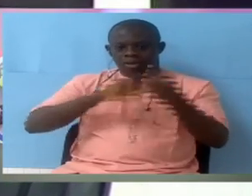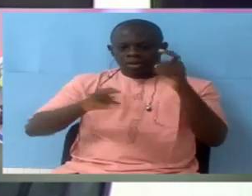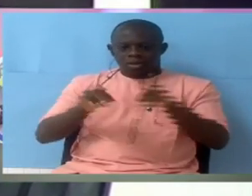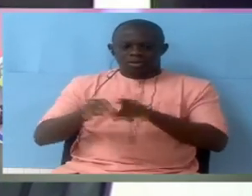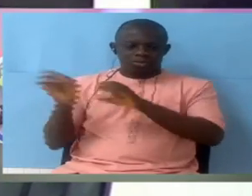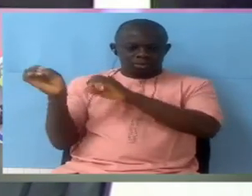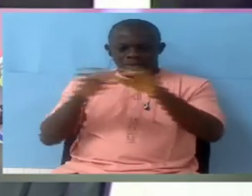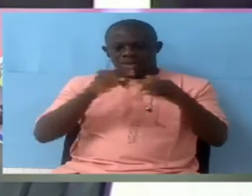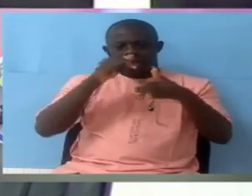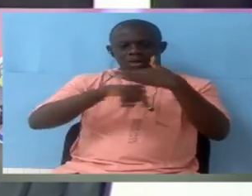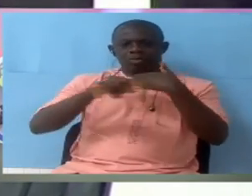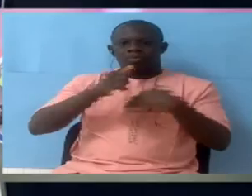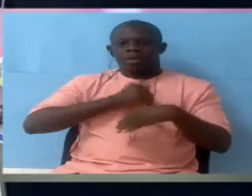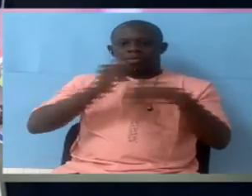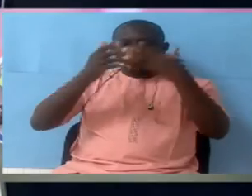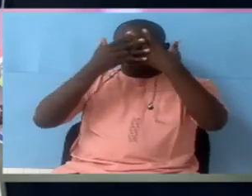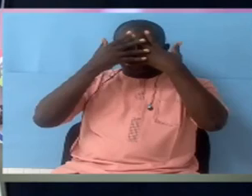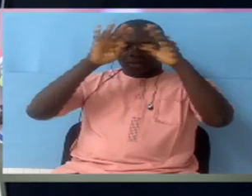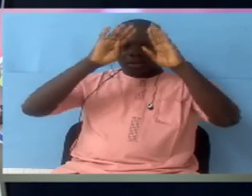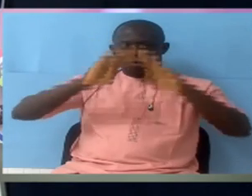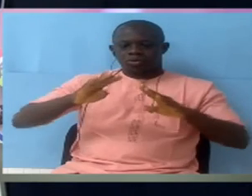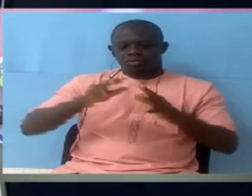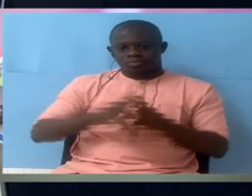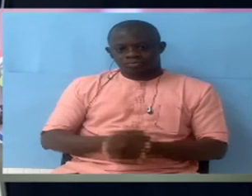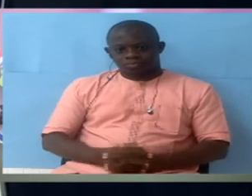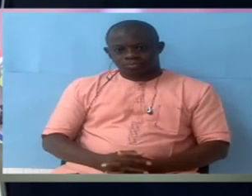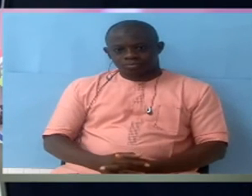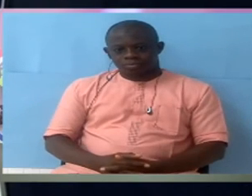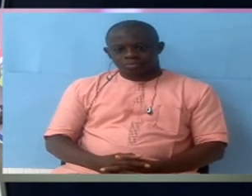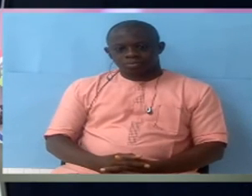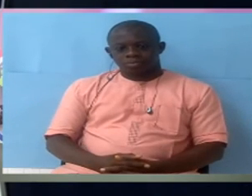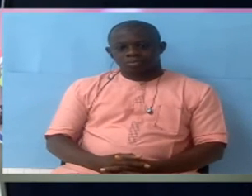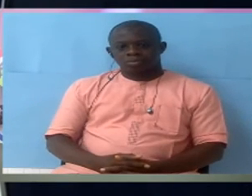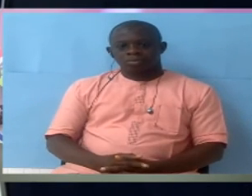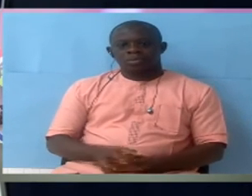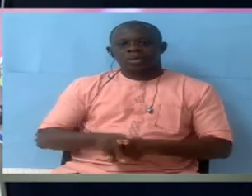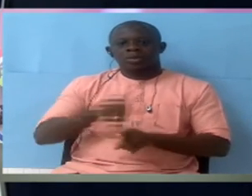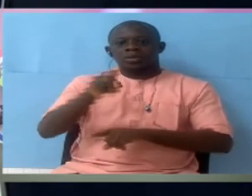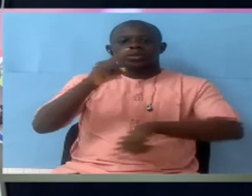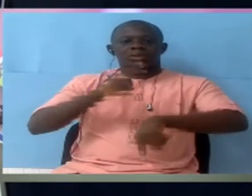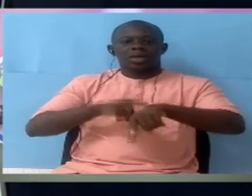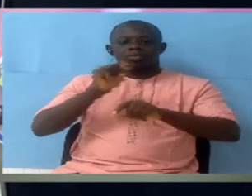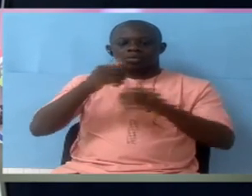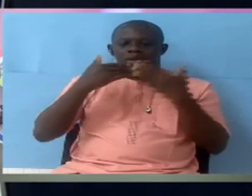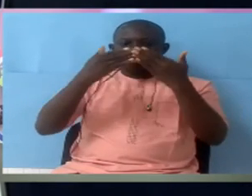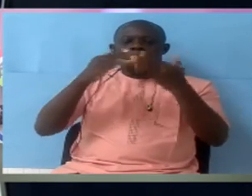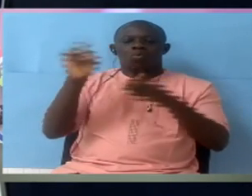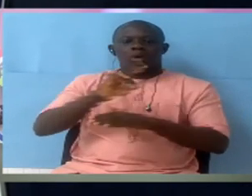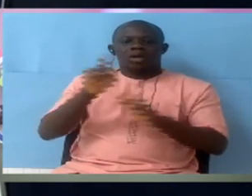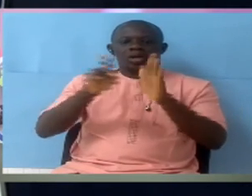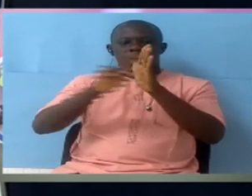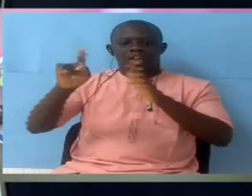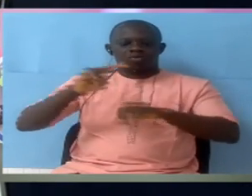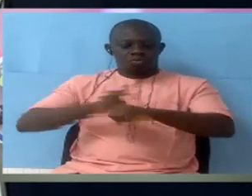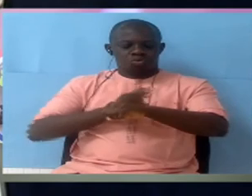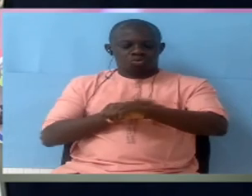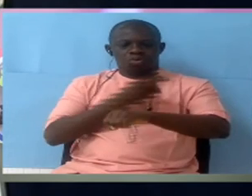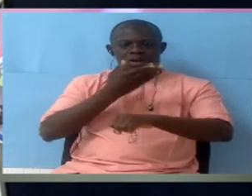cell. This time around, can you tell us the injuries that they inflicted on